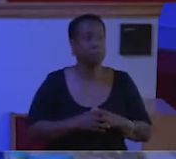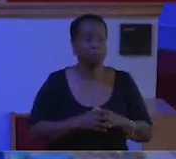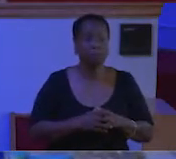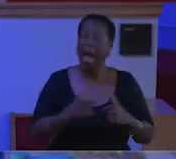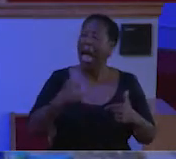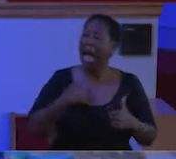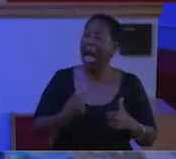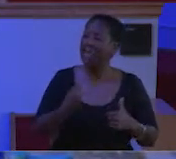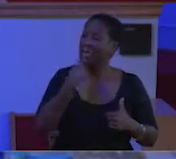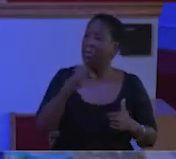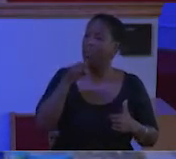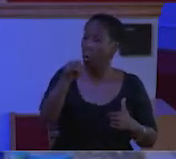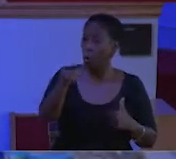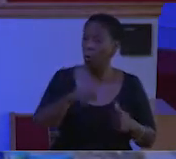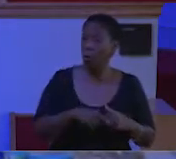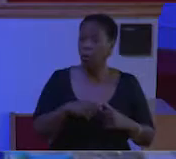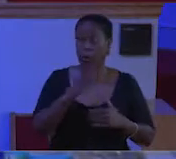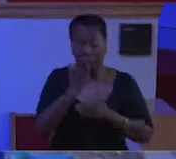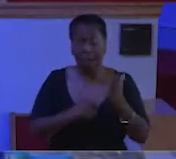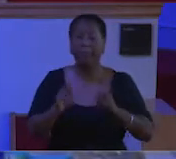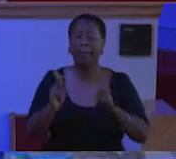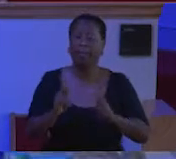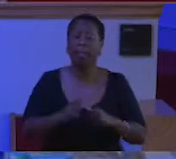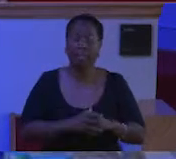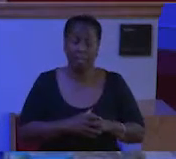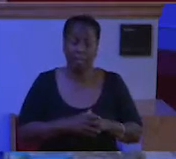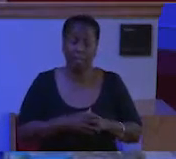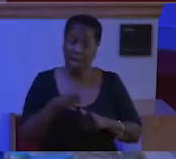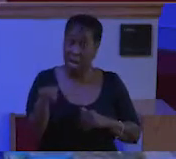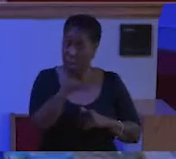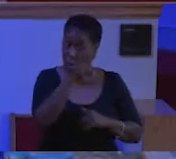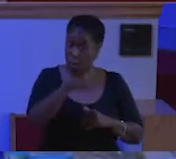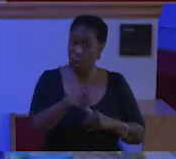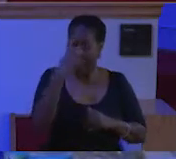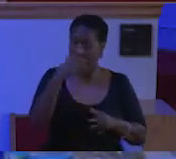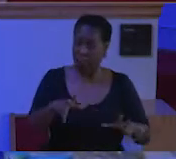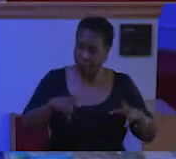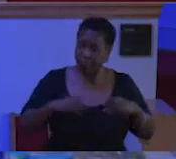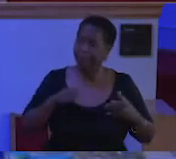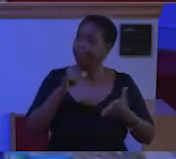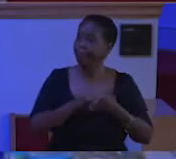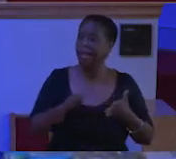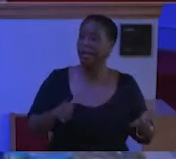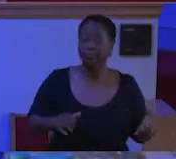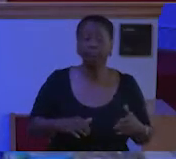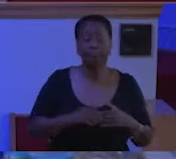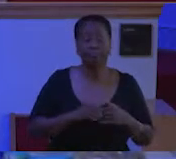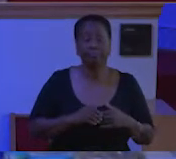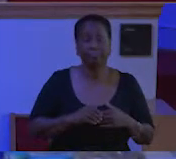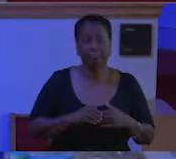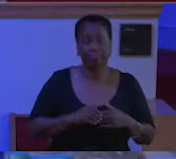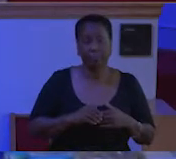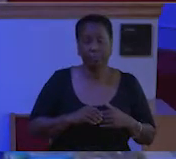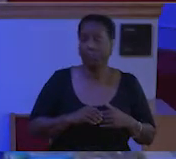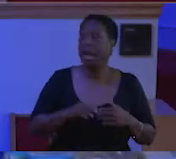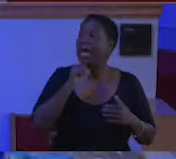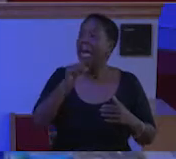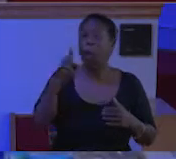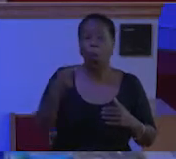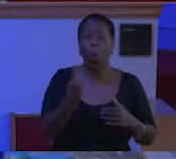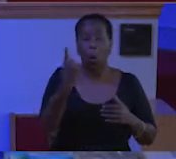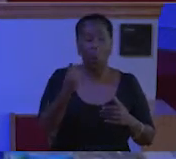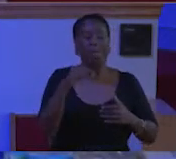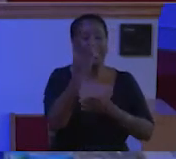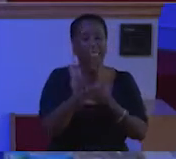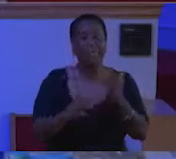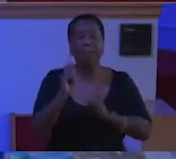I've disappointed some people. And you got to come to grips with that, beloved. That not only have